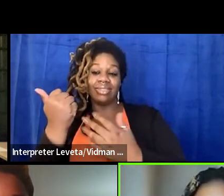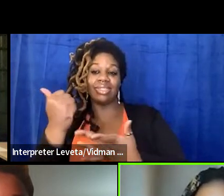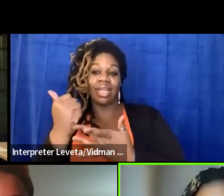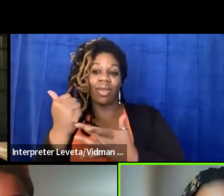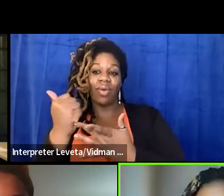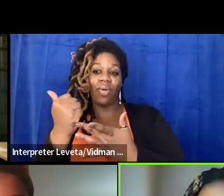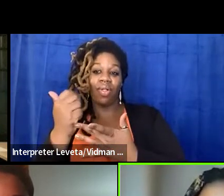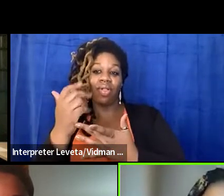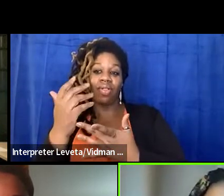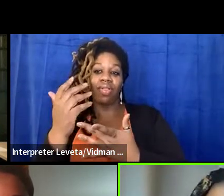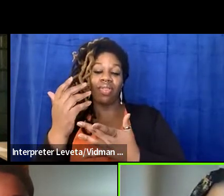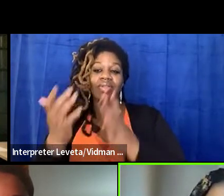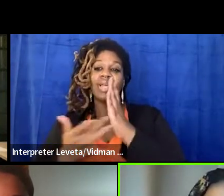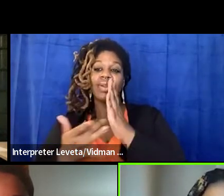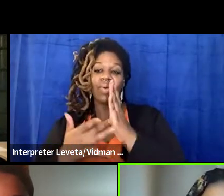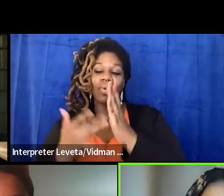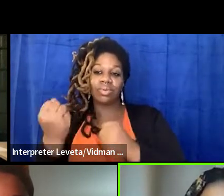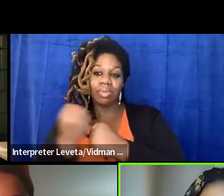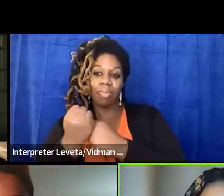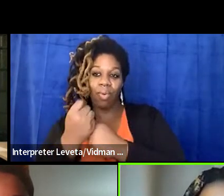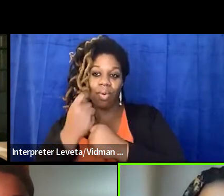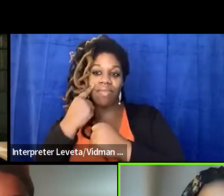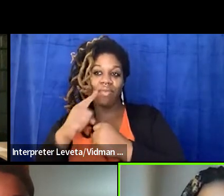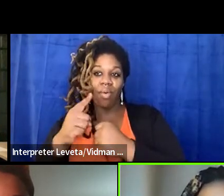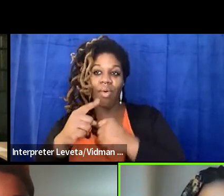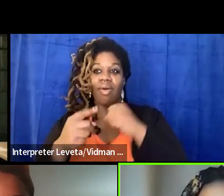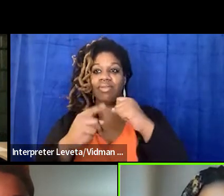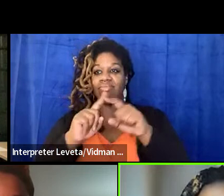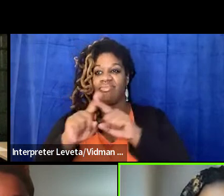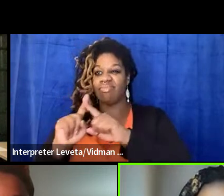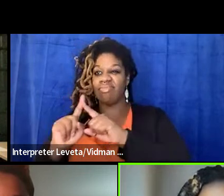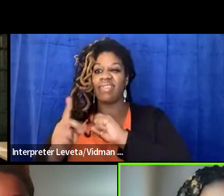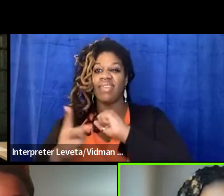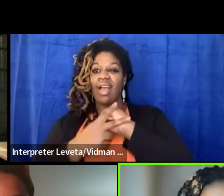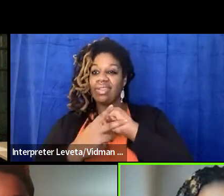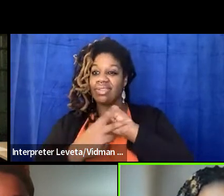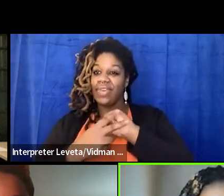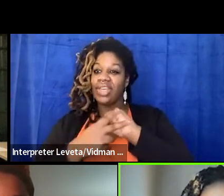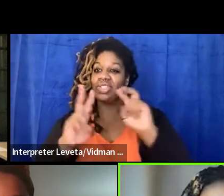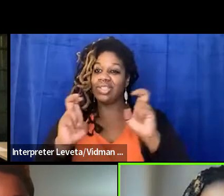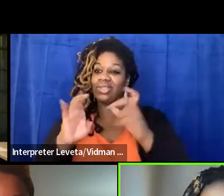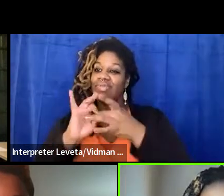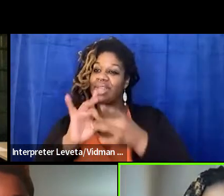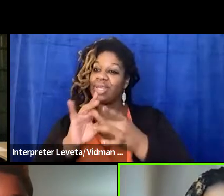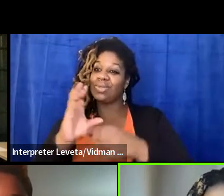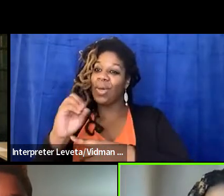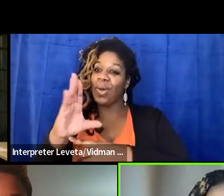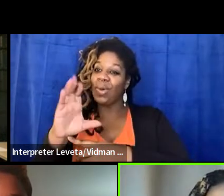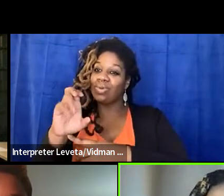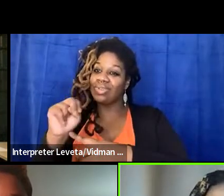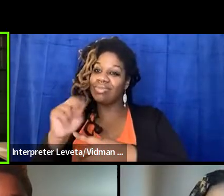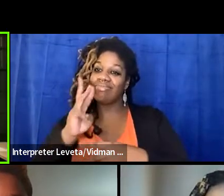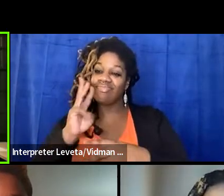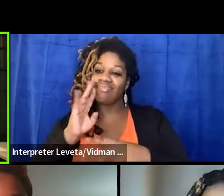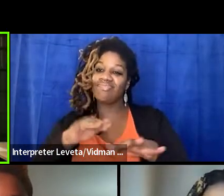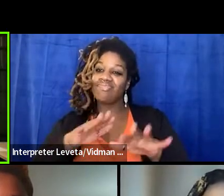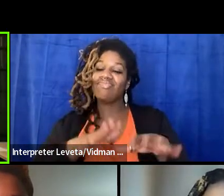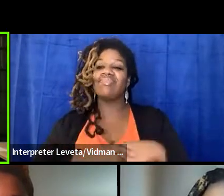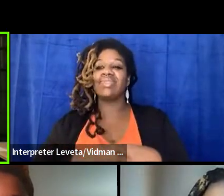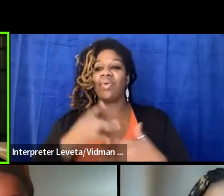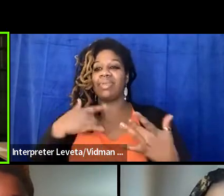of conservation issues regarding the ocean. Really excited to be here. Thank